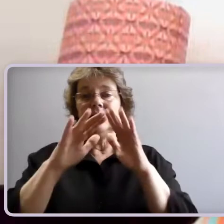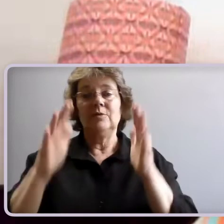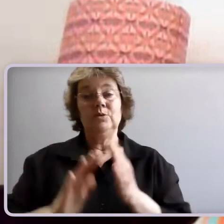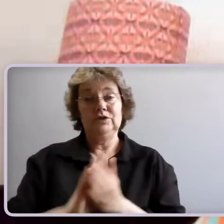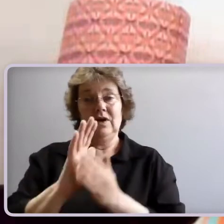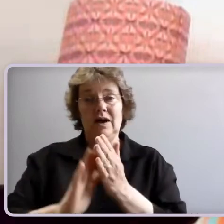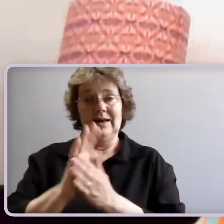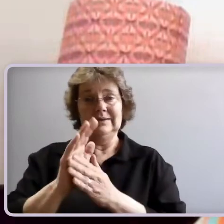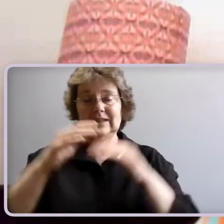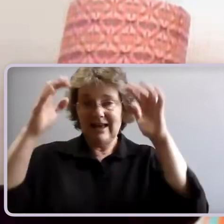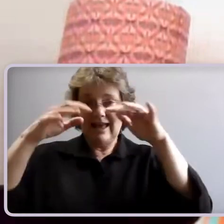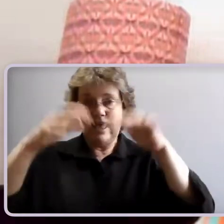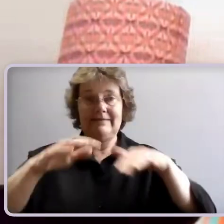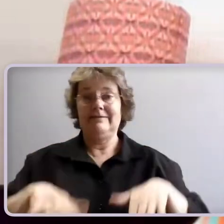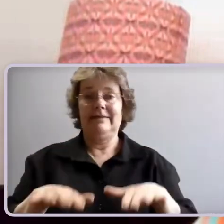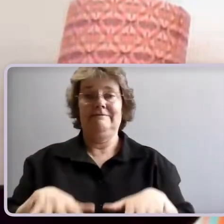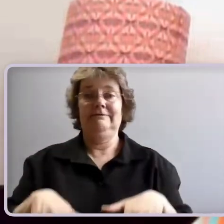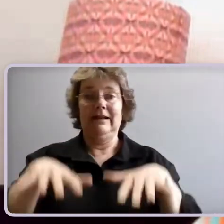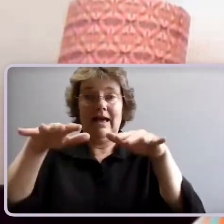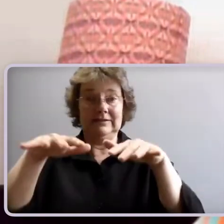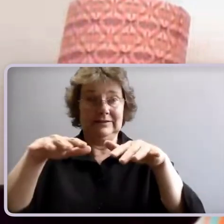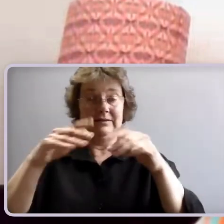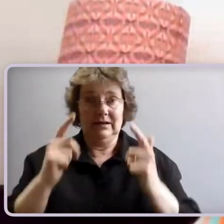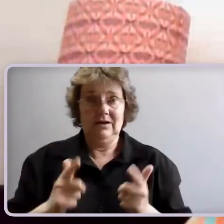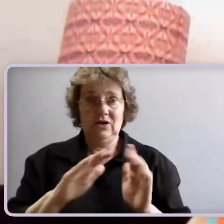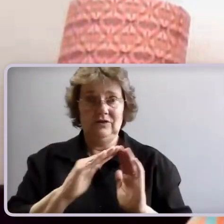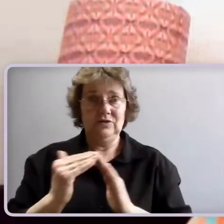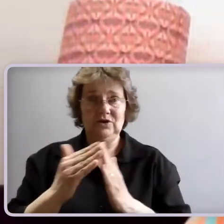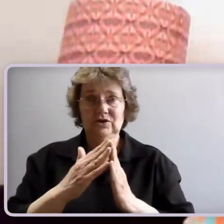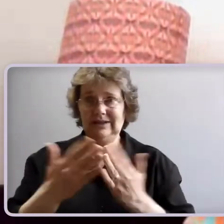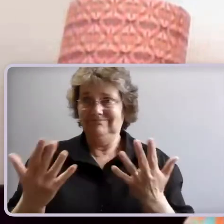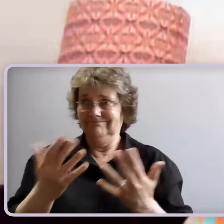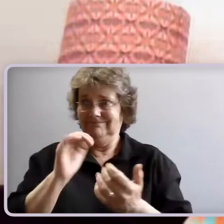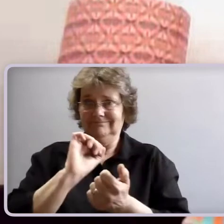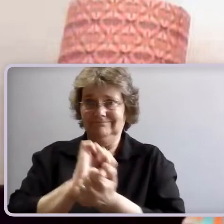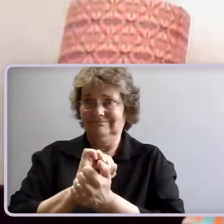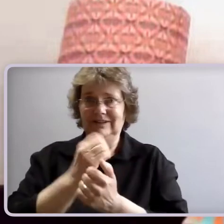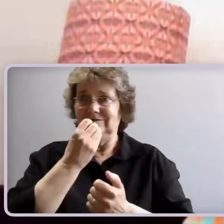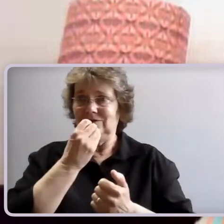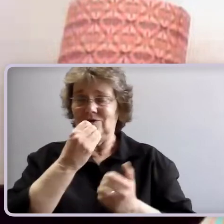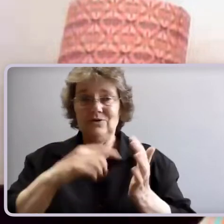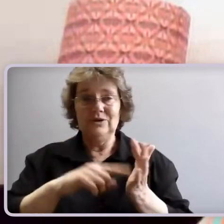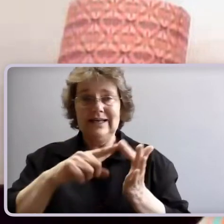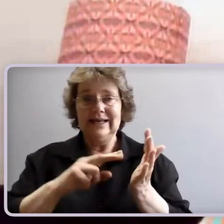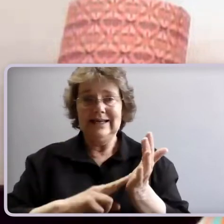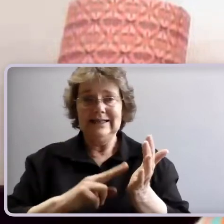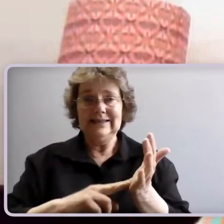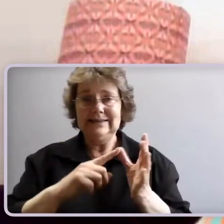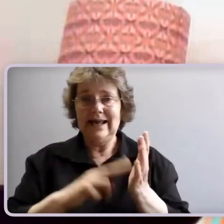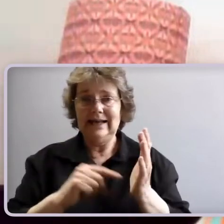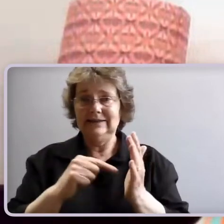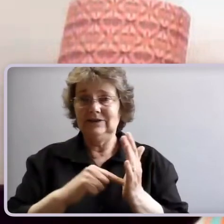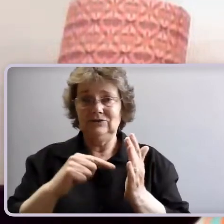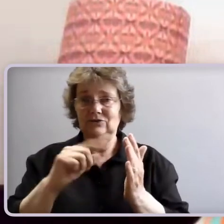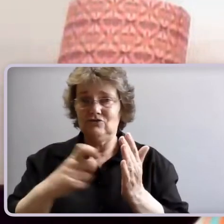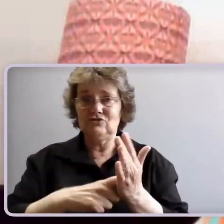a lot of communities be cut off from food. Like, there was no food in Tennant Creek. Alice Springs had no food for weeks because of the